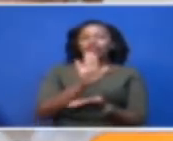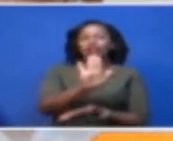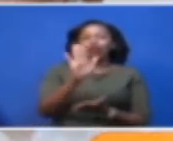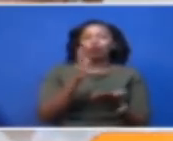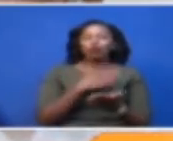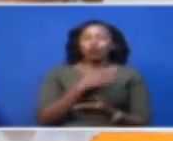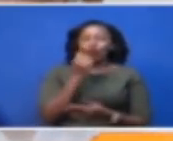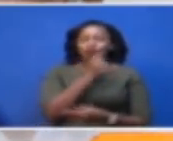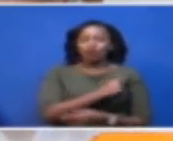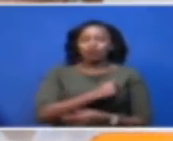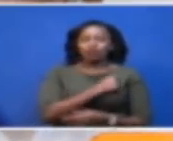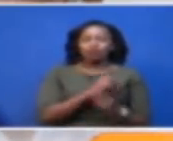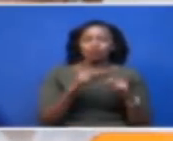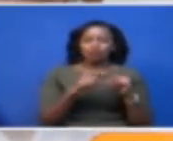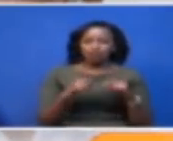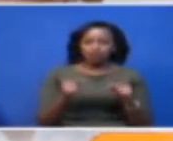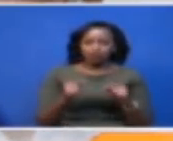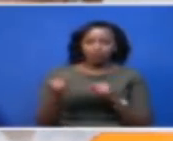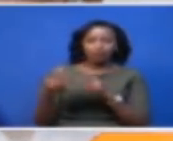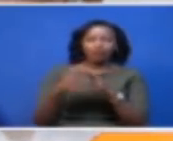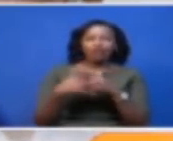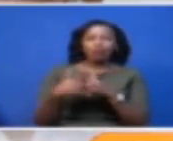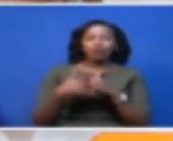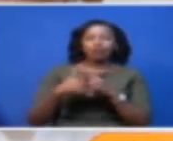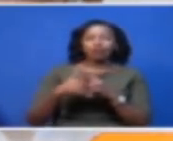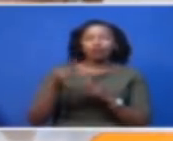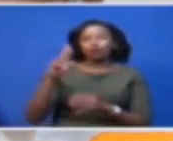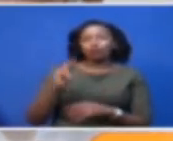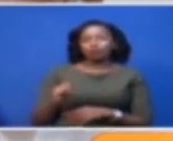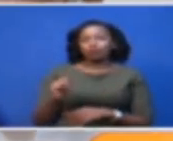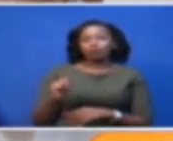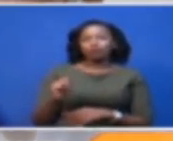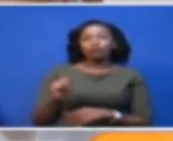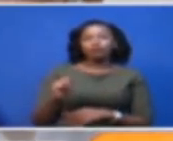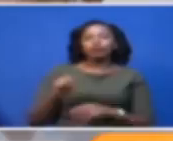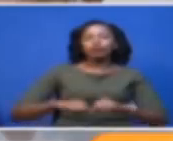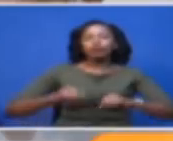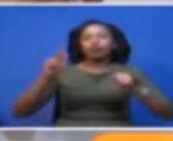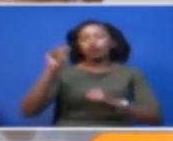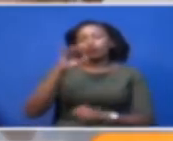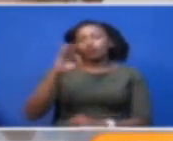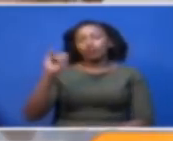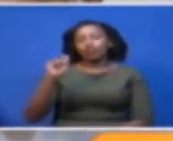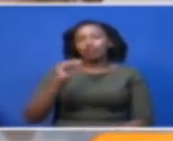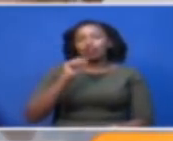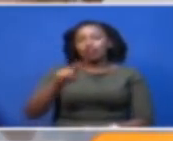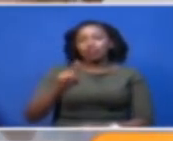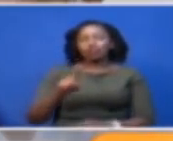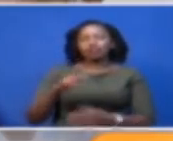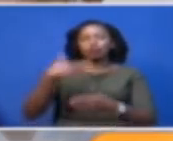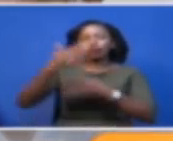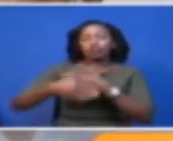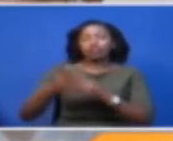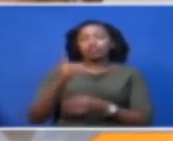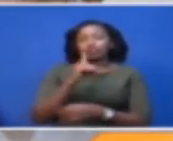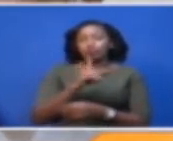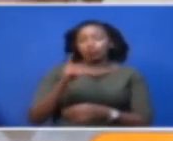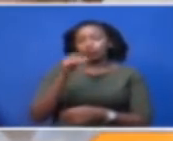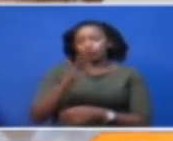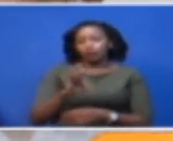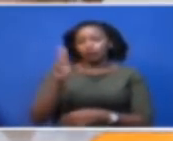messages. United Nations current boss Antonio Guterres describing Kofi Annan as the poster diplomat of the United